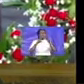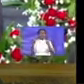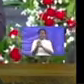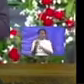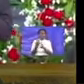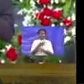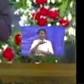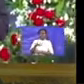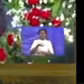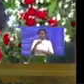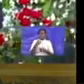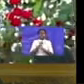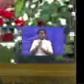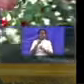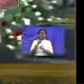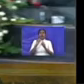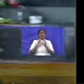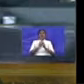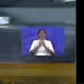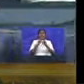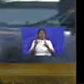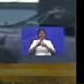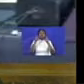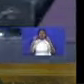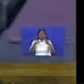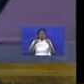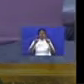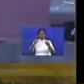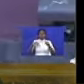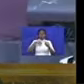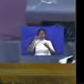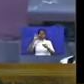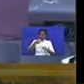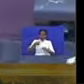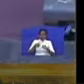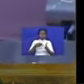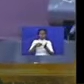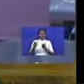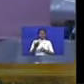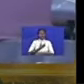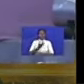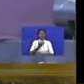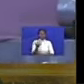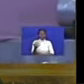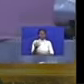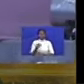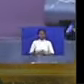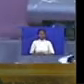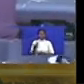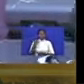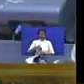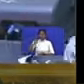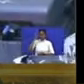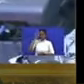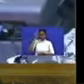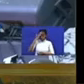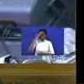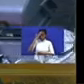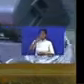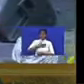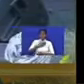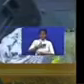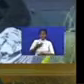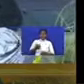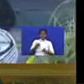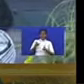ecosystem. My sister worked for a particular community who own hotels across Africa. And she said, even a